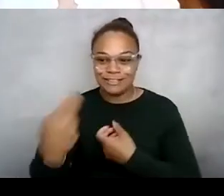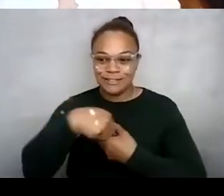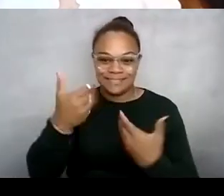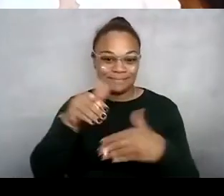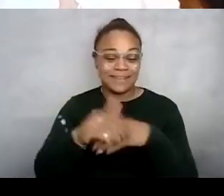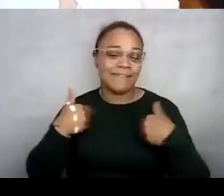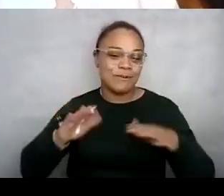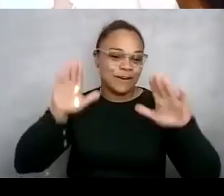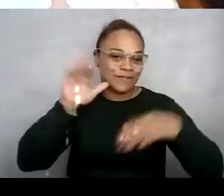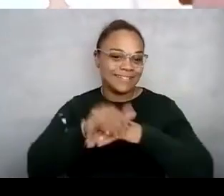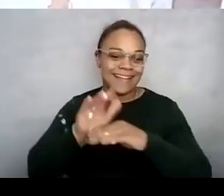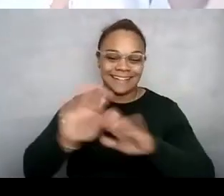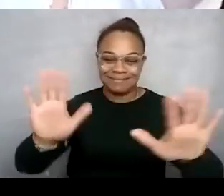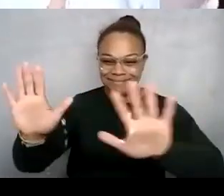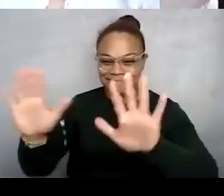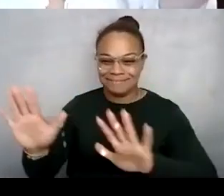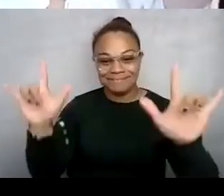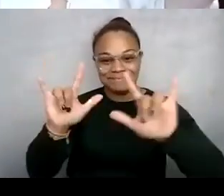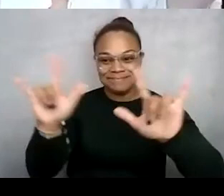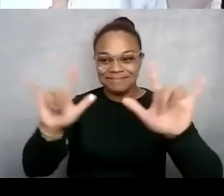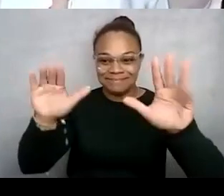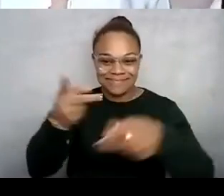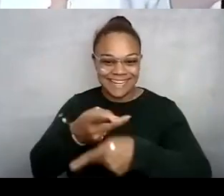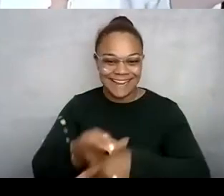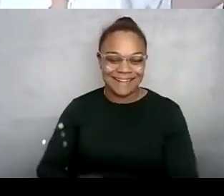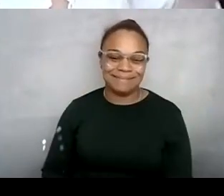wonderful night, everybody. Love you guys. Take care.